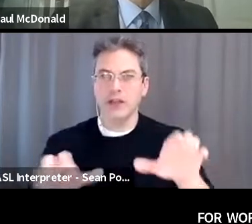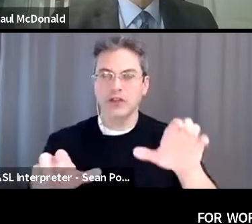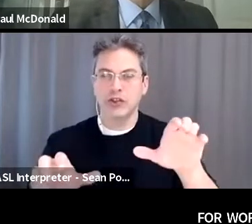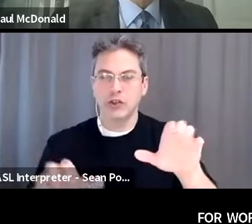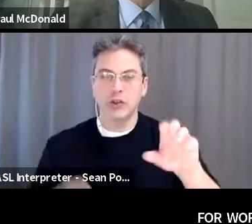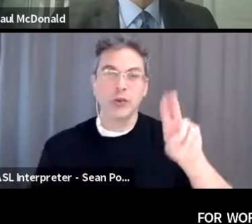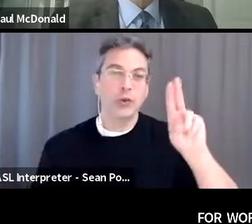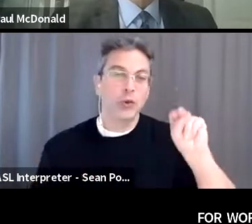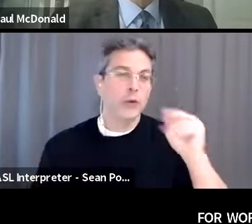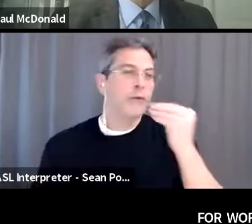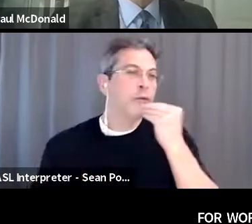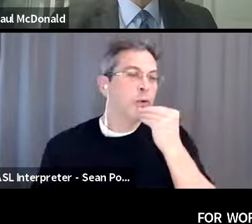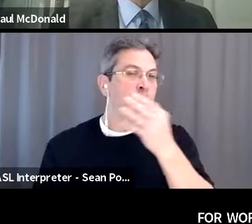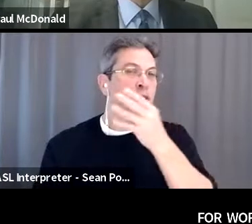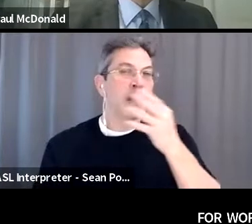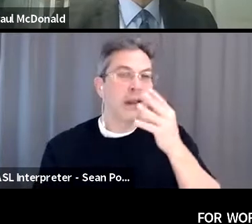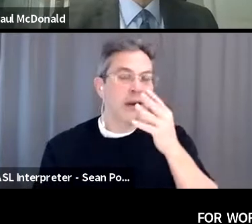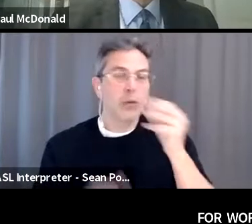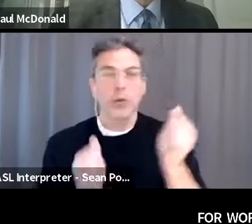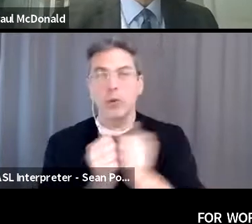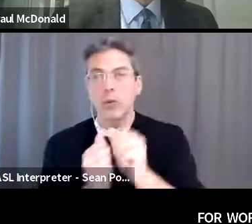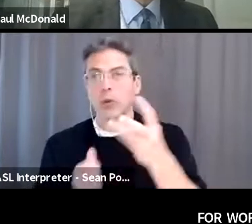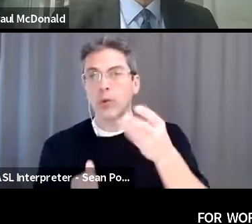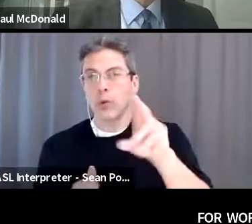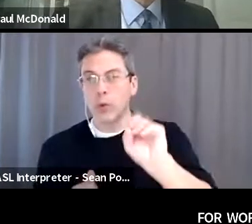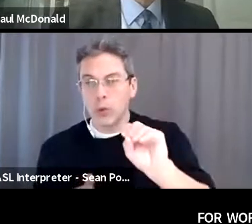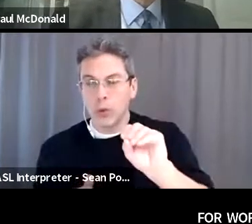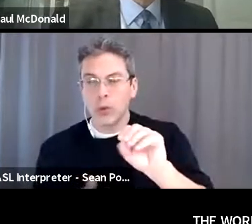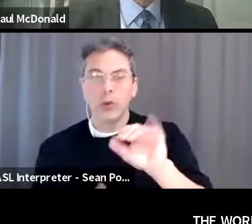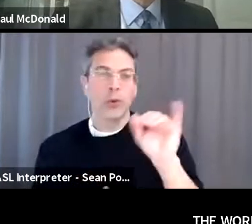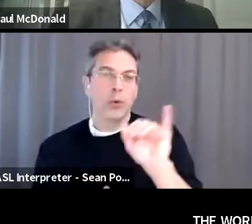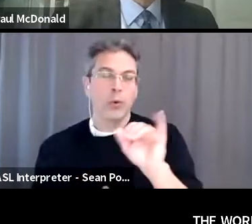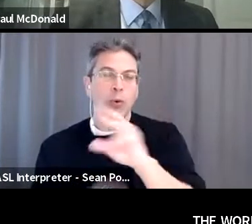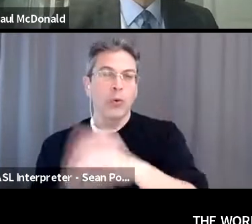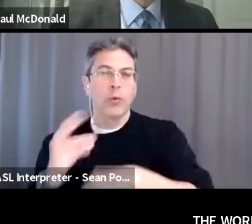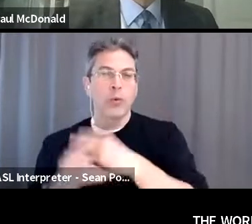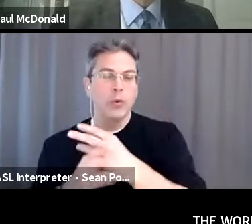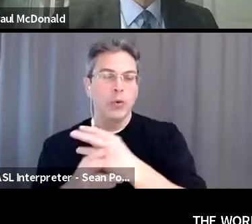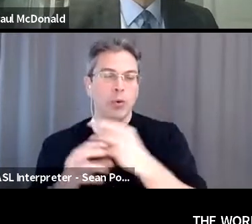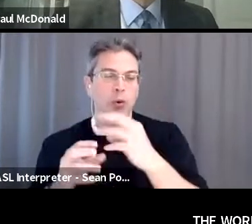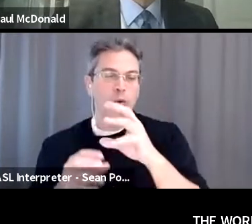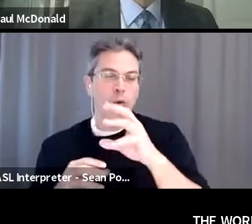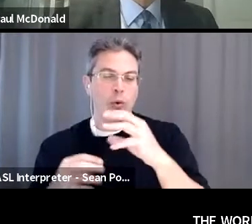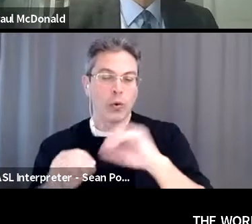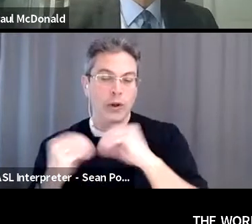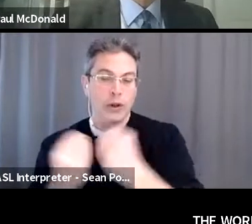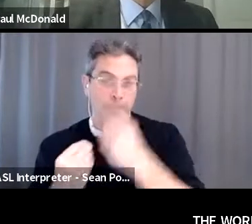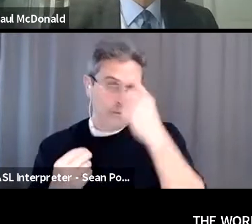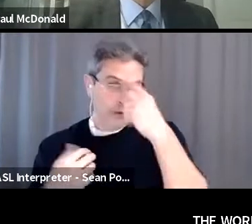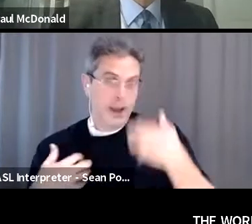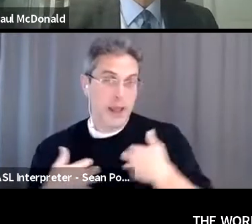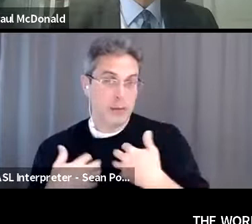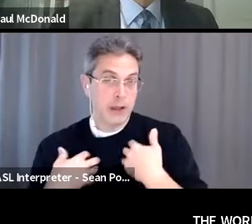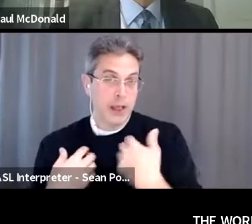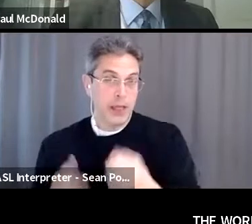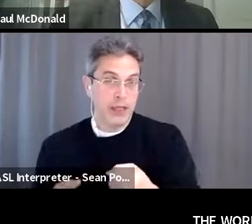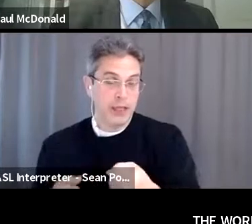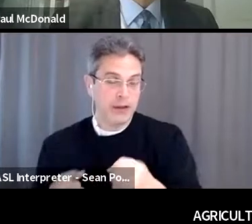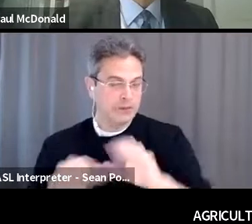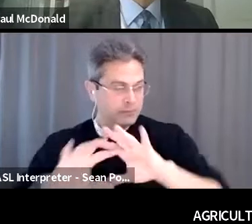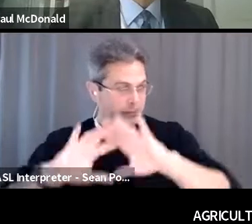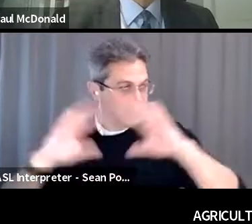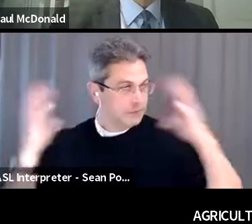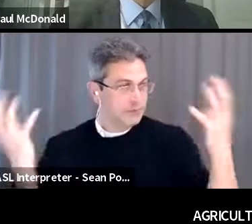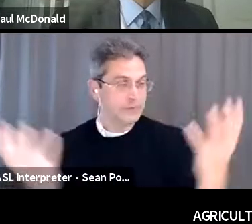Food and Agriculture Organization, the World Organization for Animal Health, are really calling attention to the need to stay